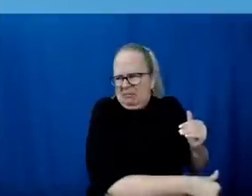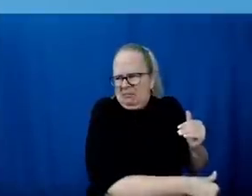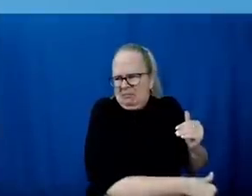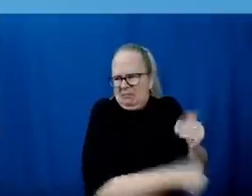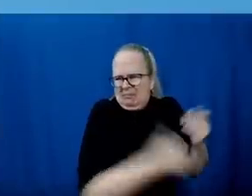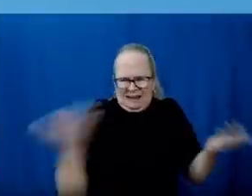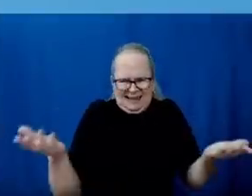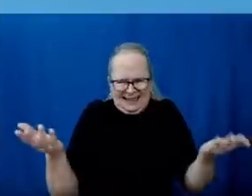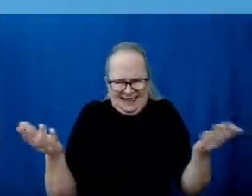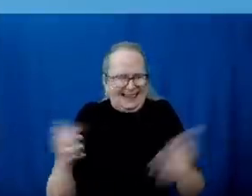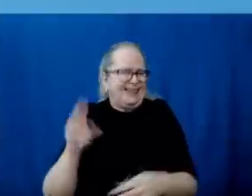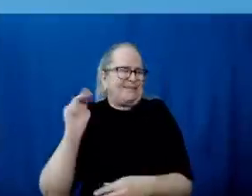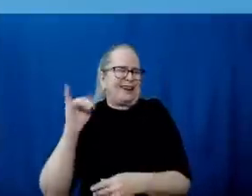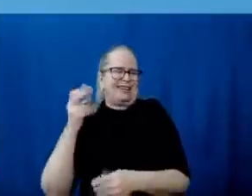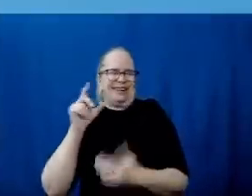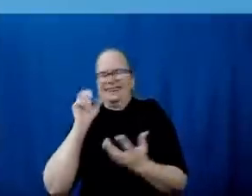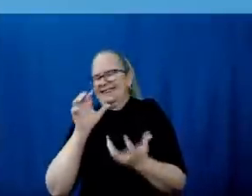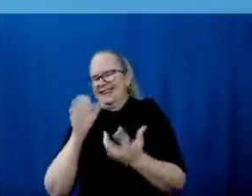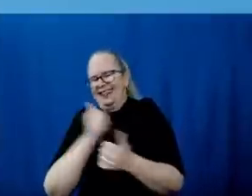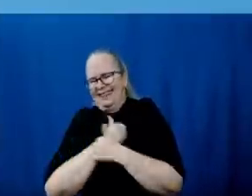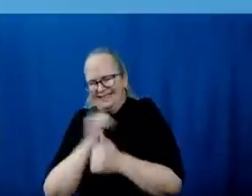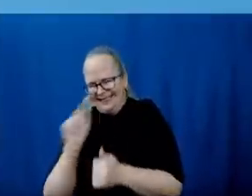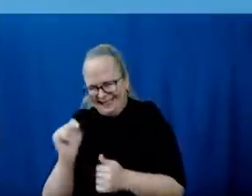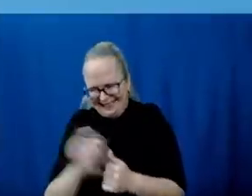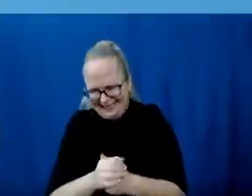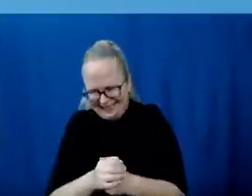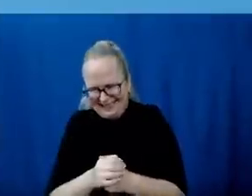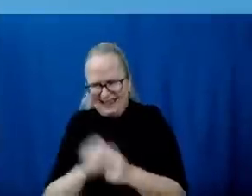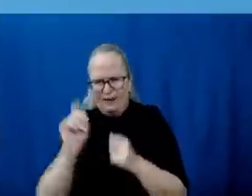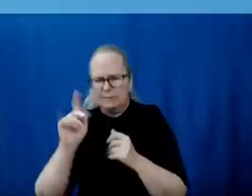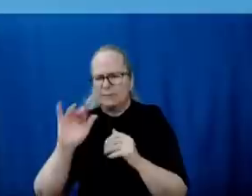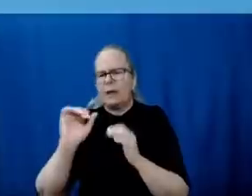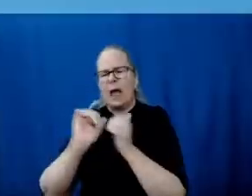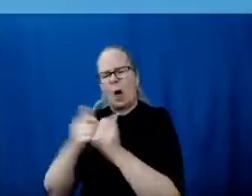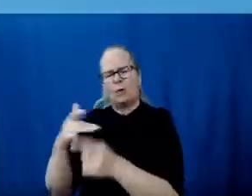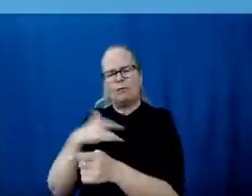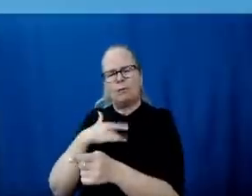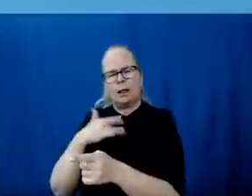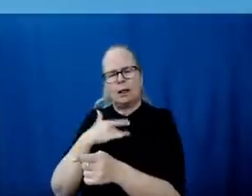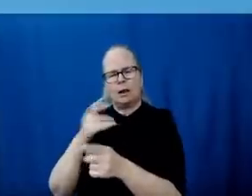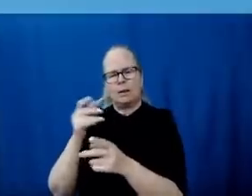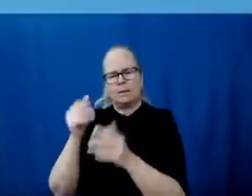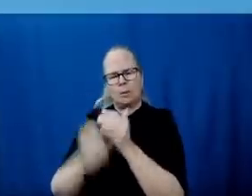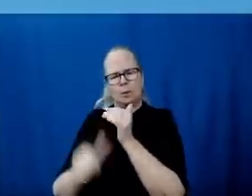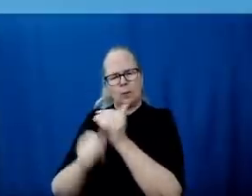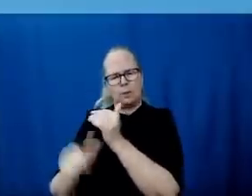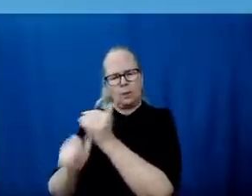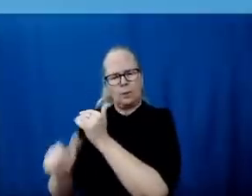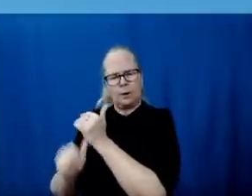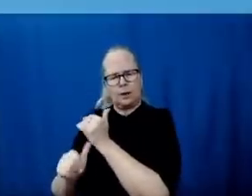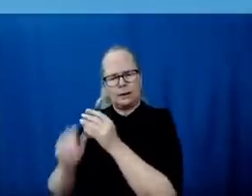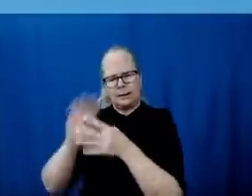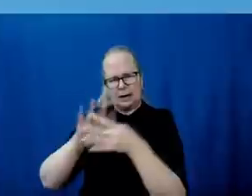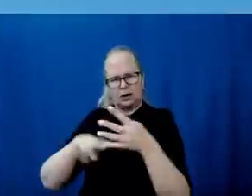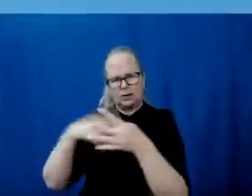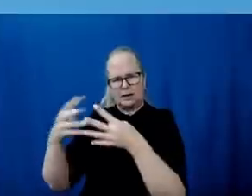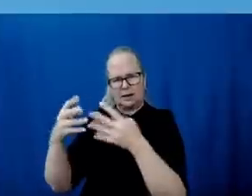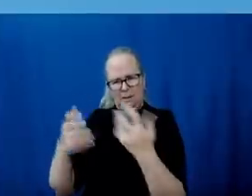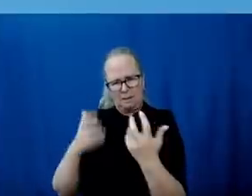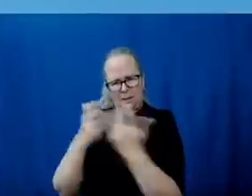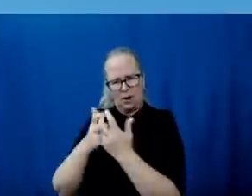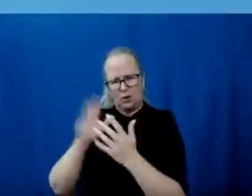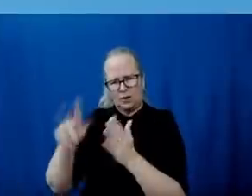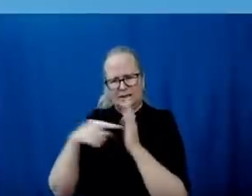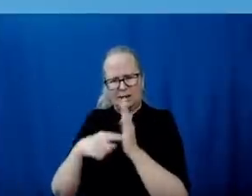I love it. That's exactly what I was thinking. So I'm glad you brought it up, because I was going to pop in and be like, how do we feel people's regular bowel movement